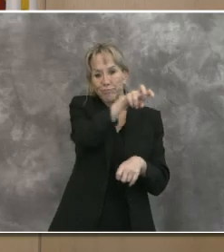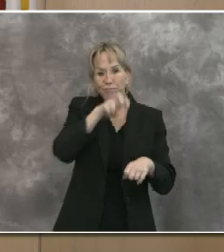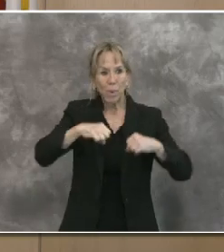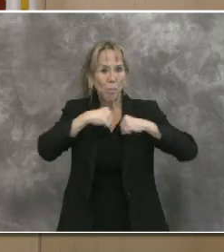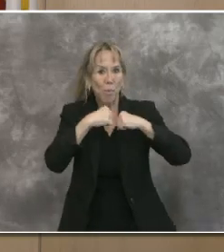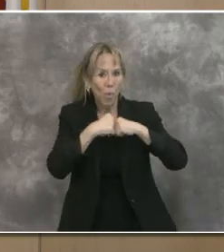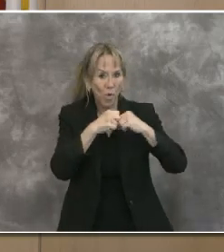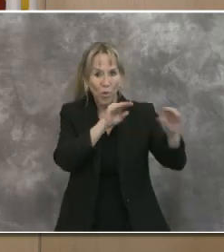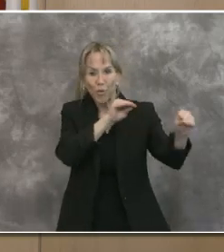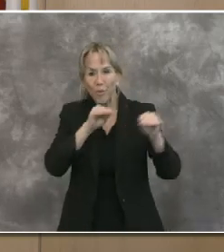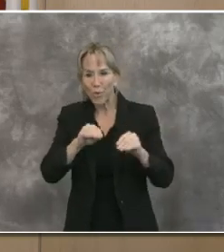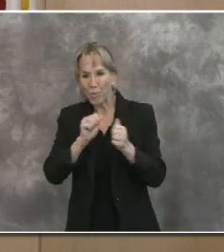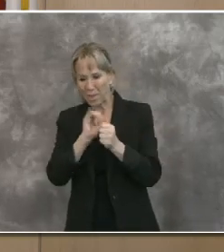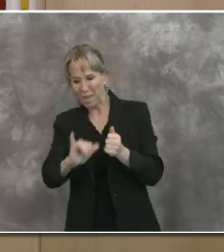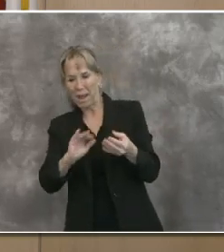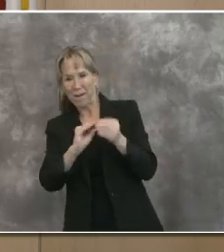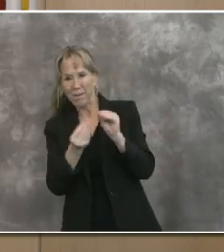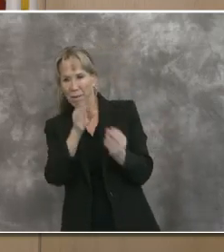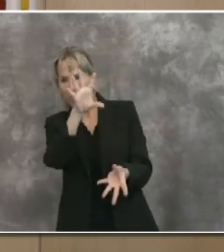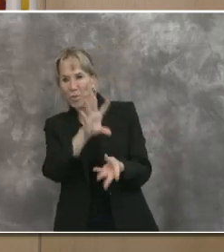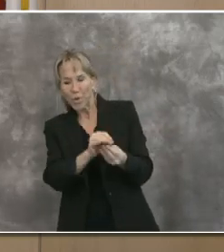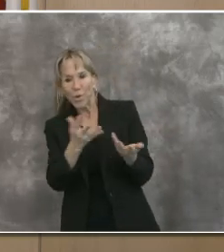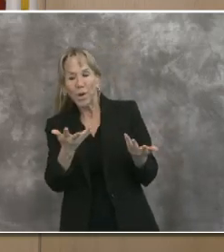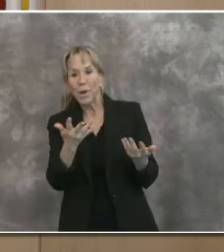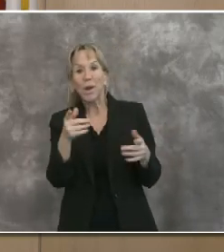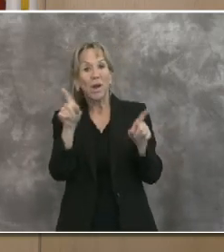across the border. It looks at